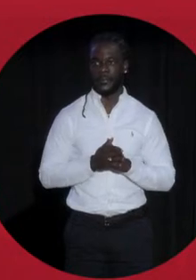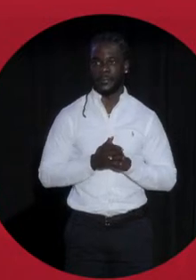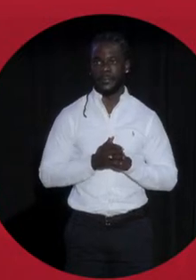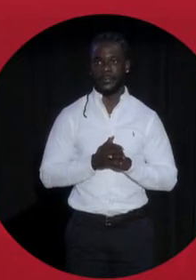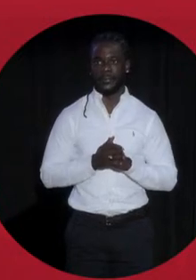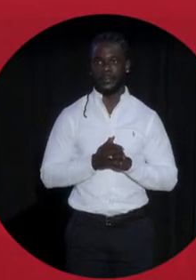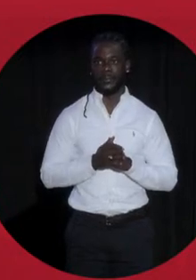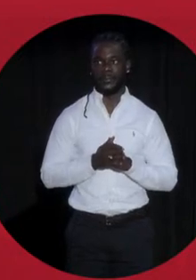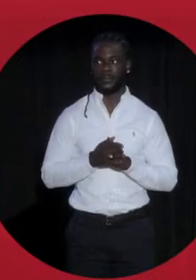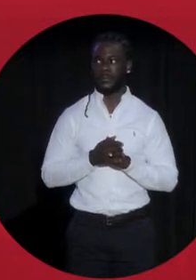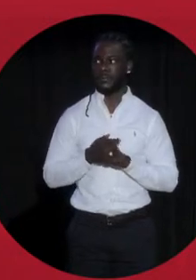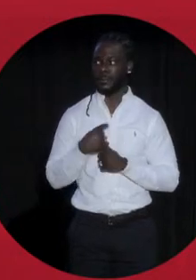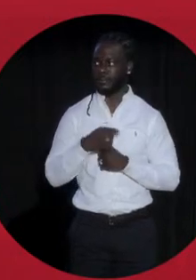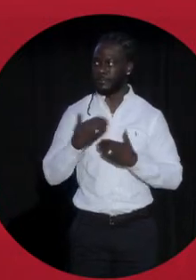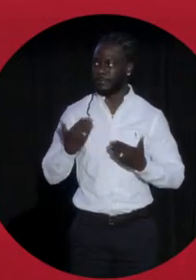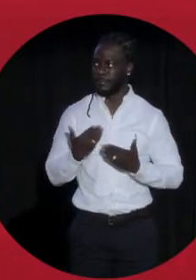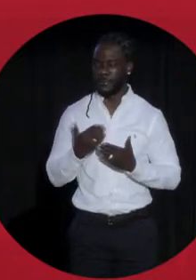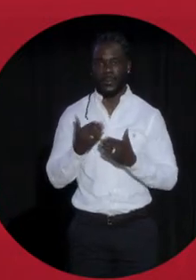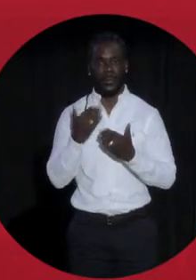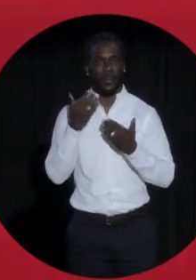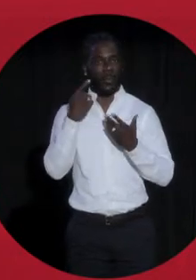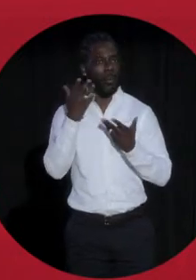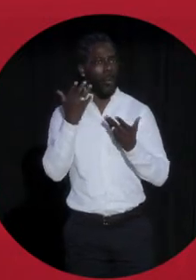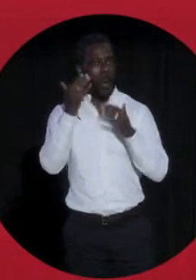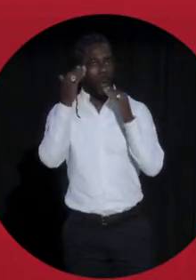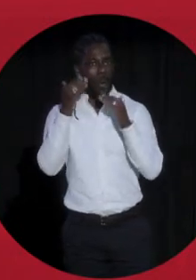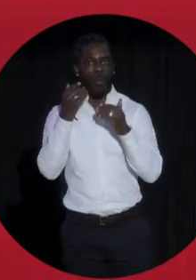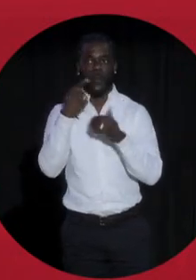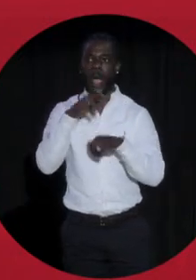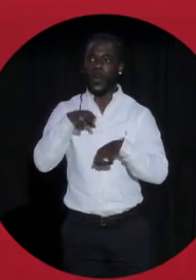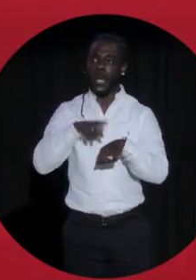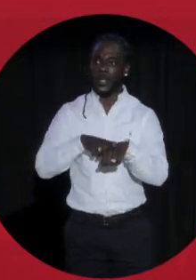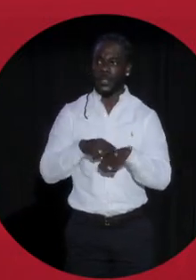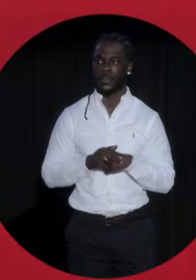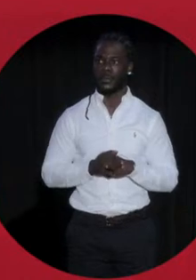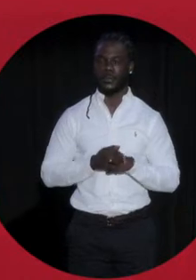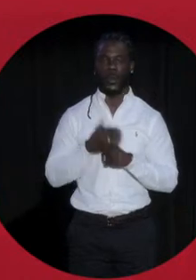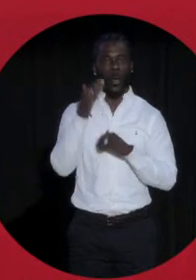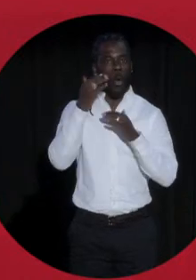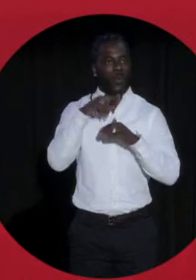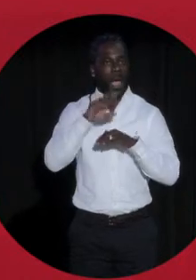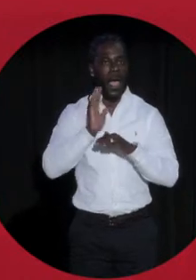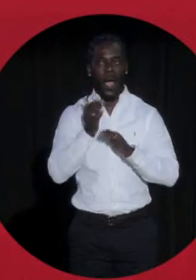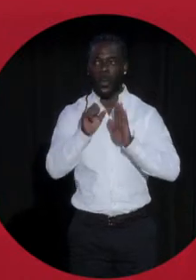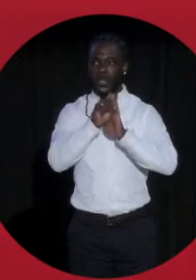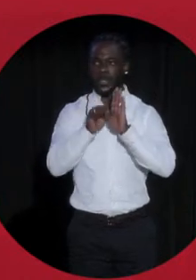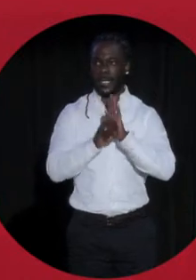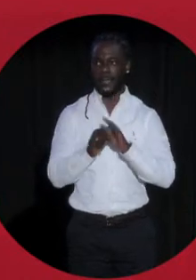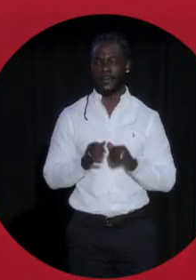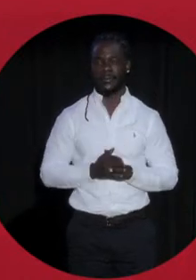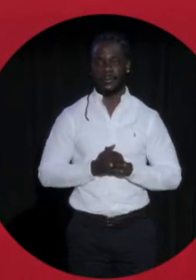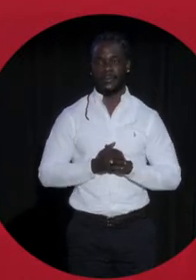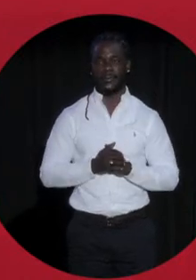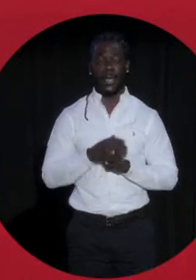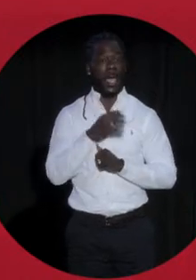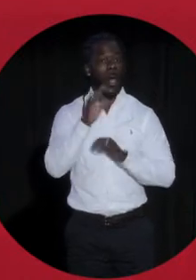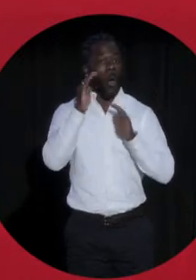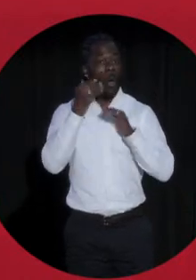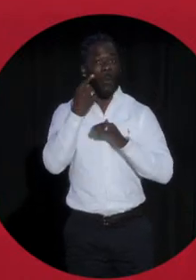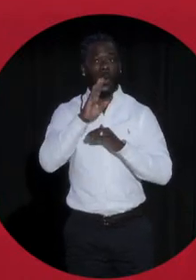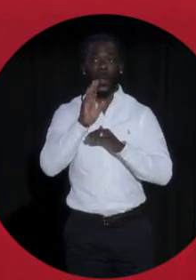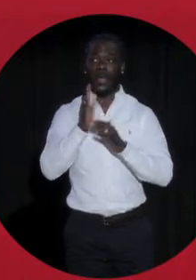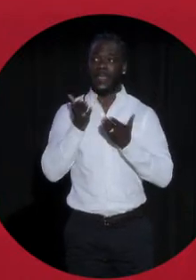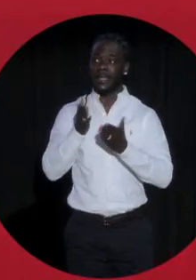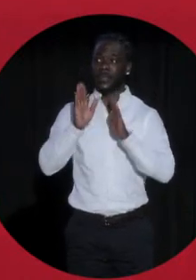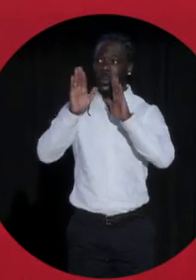come to this space with hope for our nation, hope for our state, and hope for this